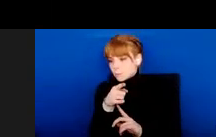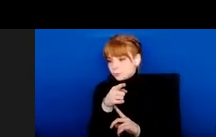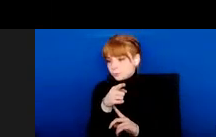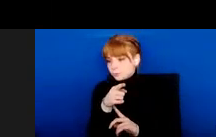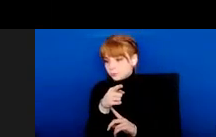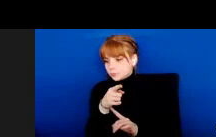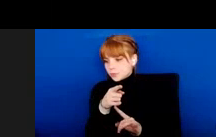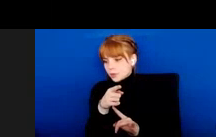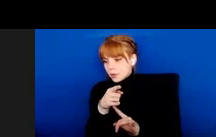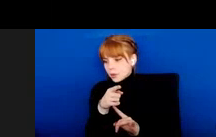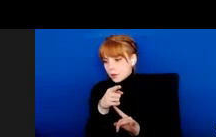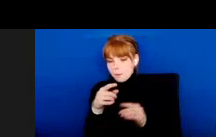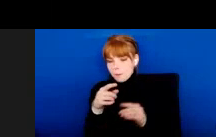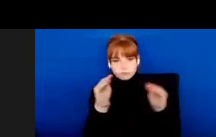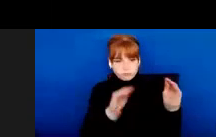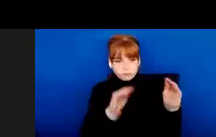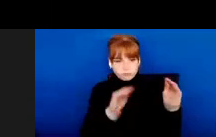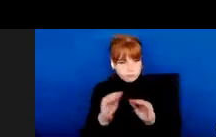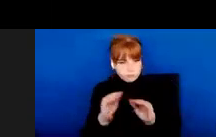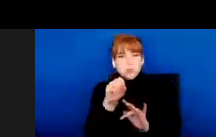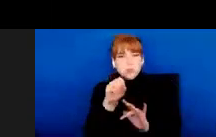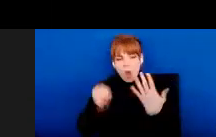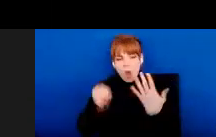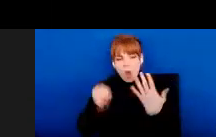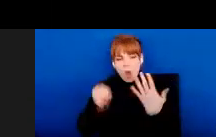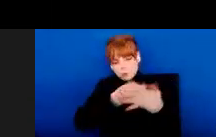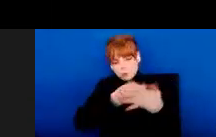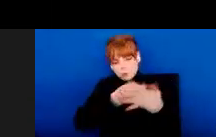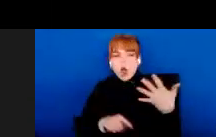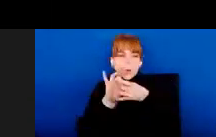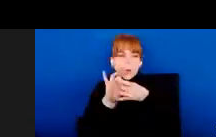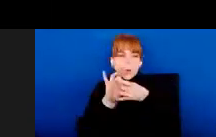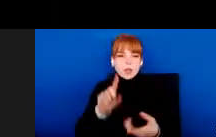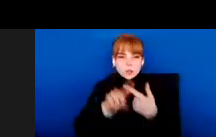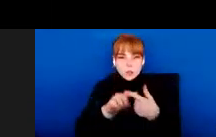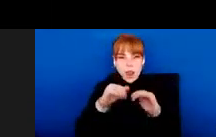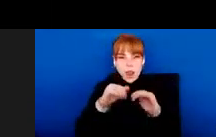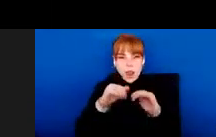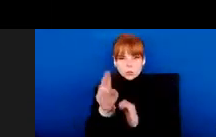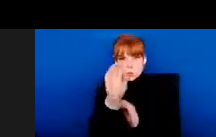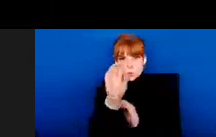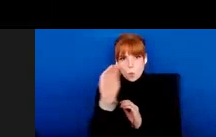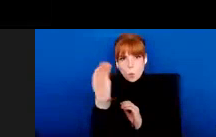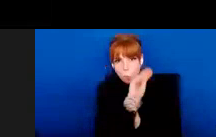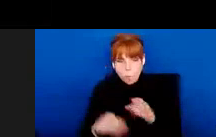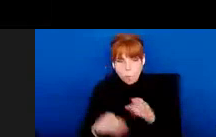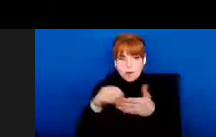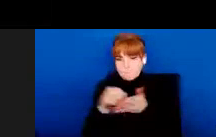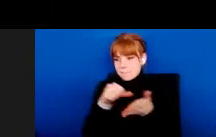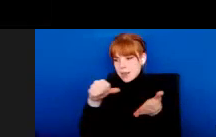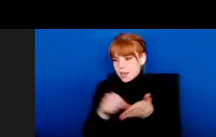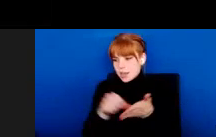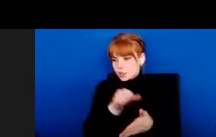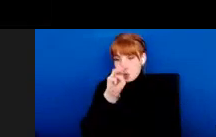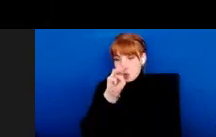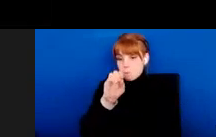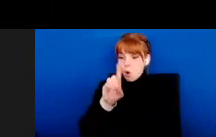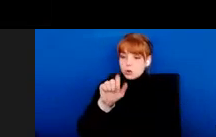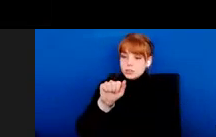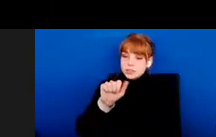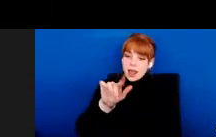a page. So these are all going to be requirements related to that. This term input modalities, it's a good example of